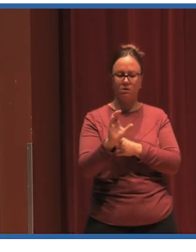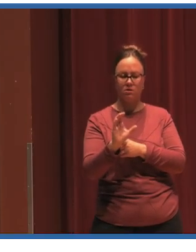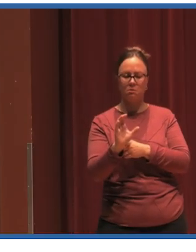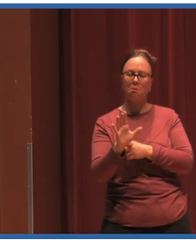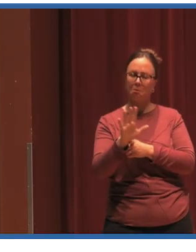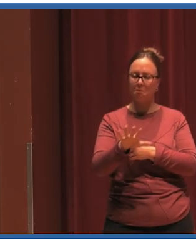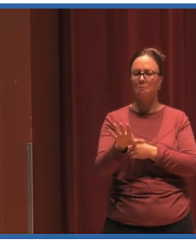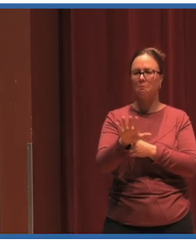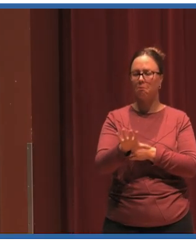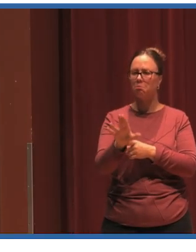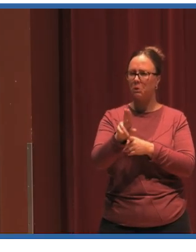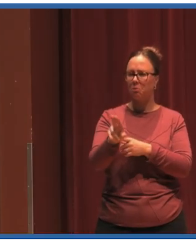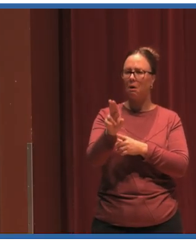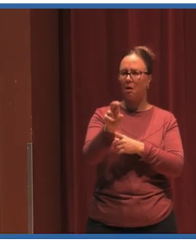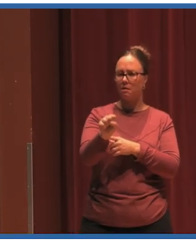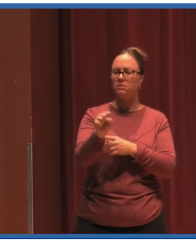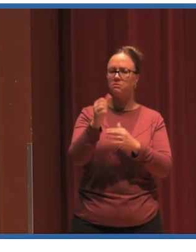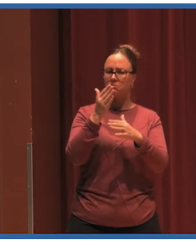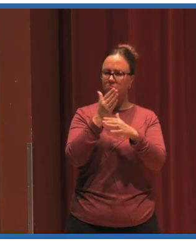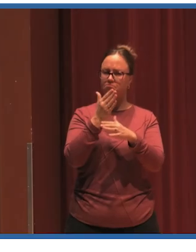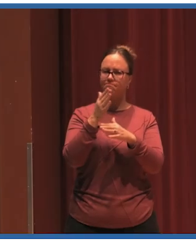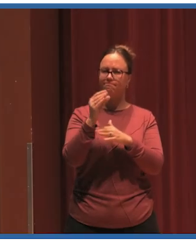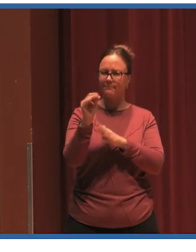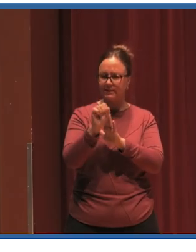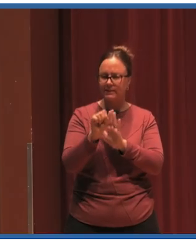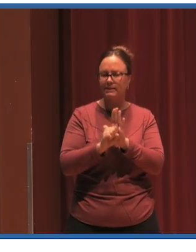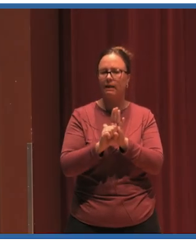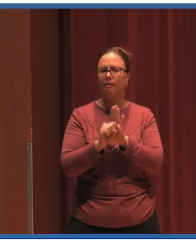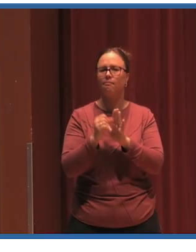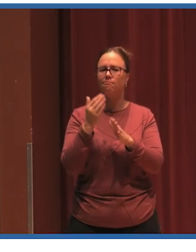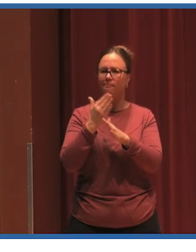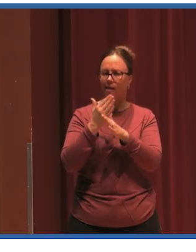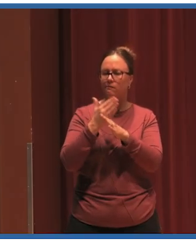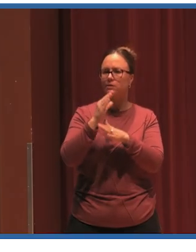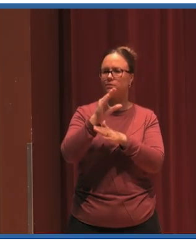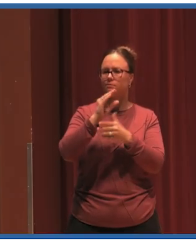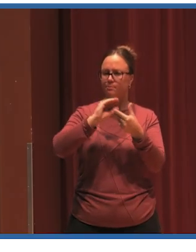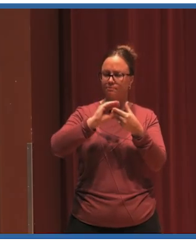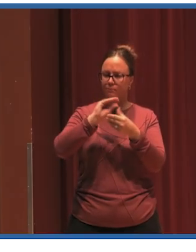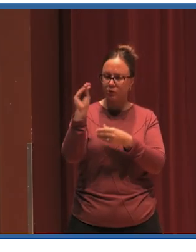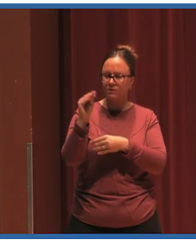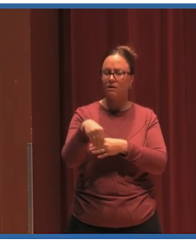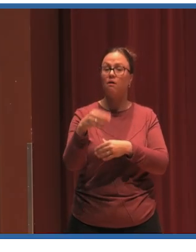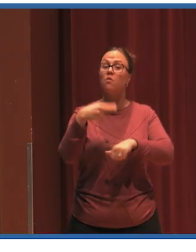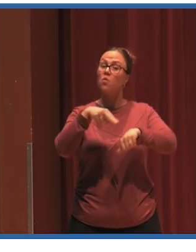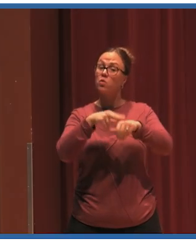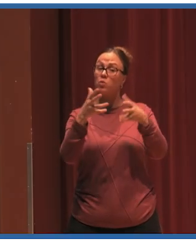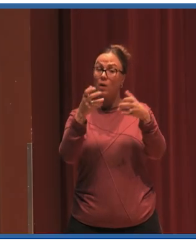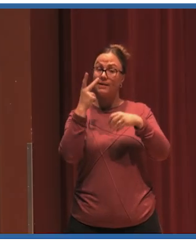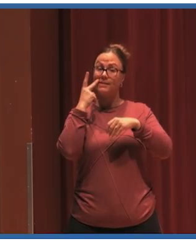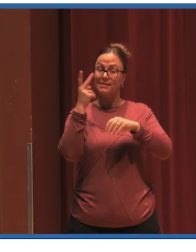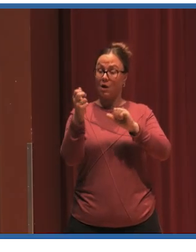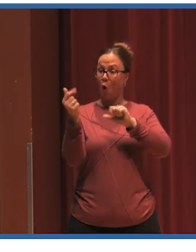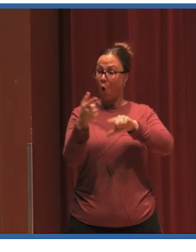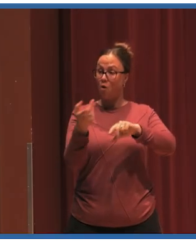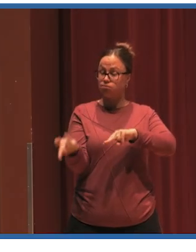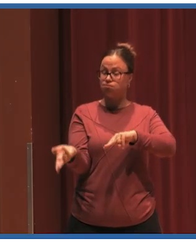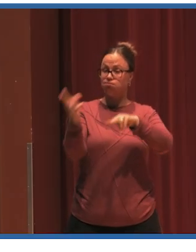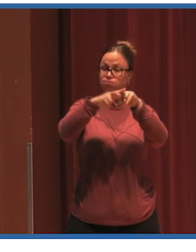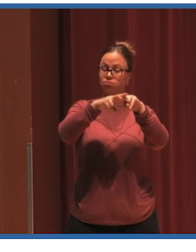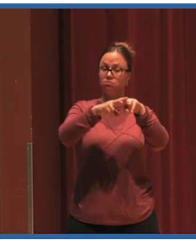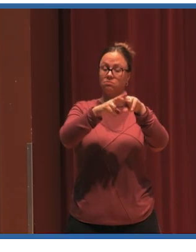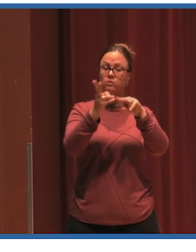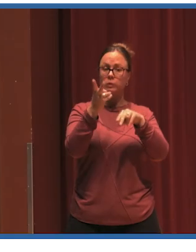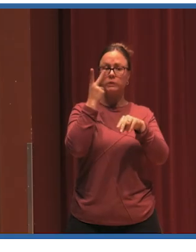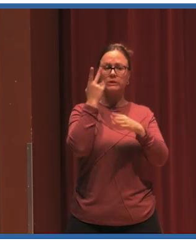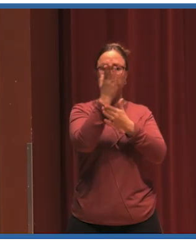right around the US and statewide percentages. Of course, we want to see all of those increase. You'll see